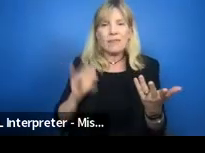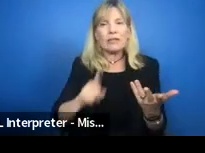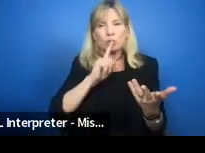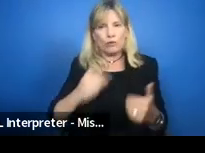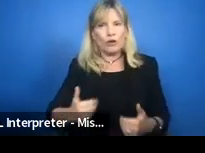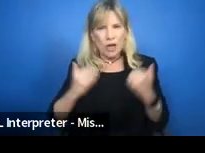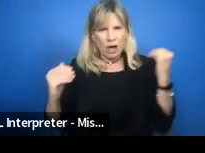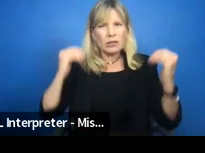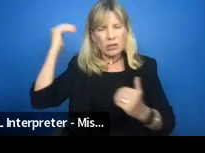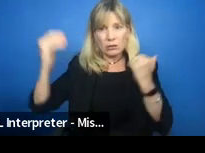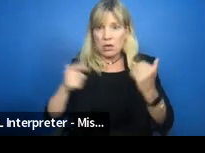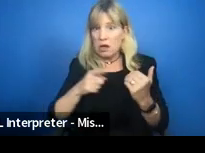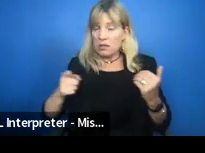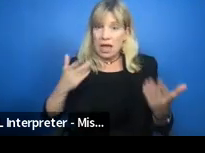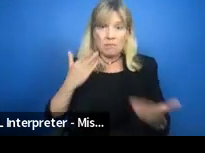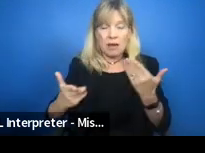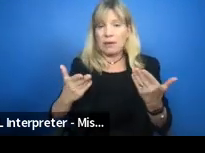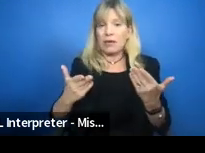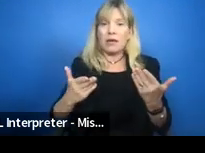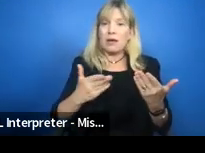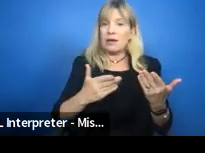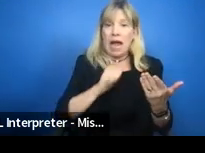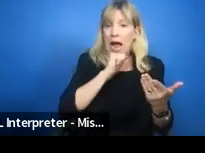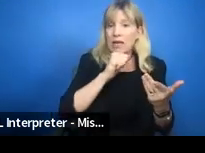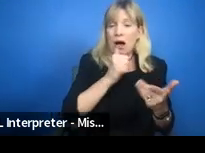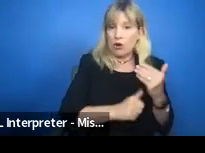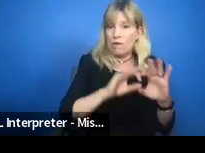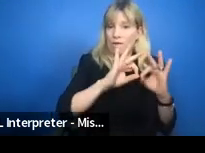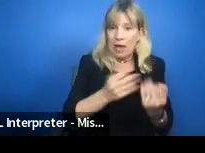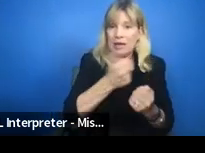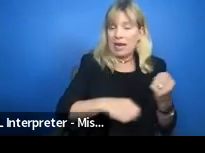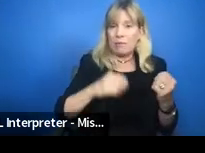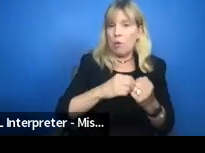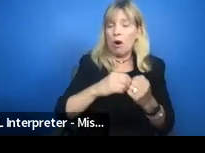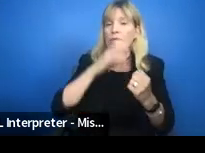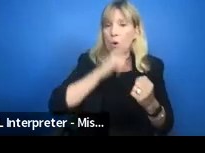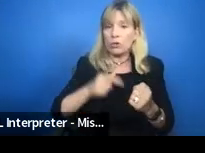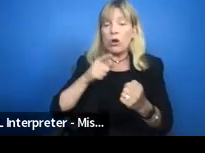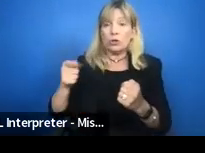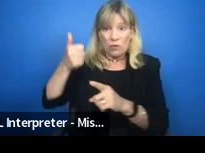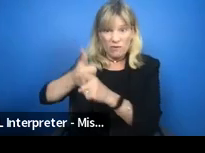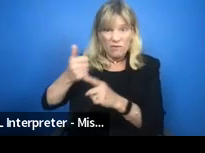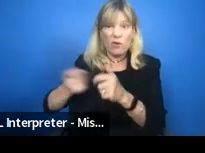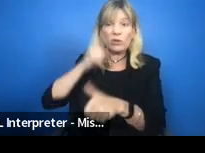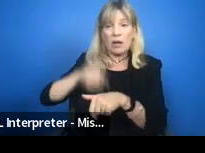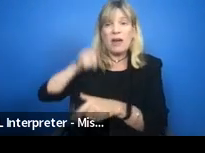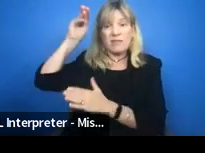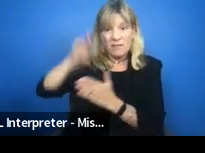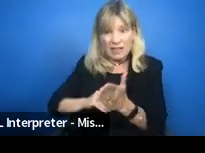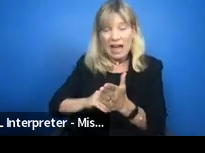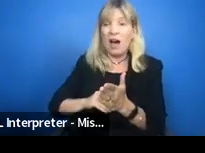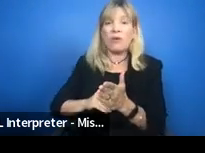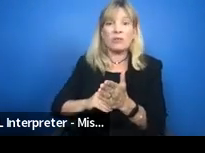young adults who may have aged out of their family Medicaid coverage and will be completing their renewals for the first time without their